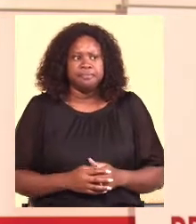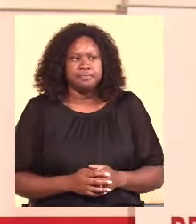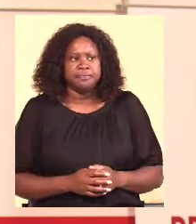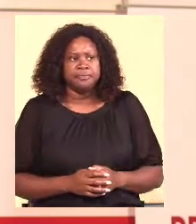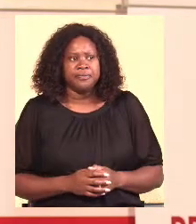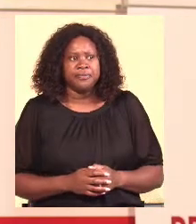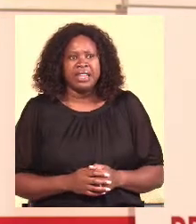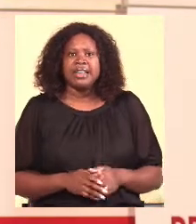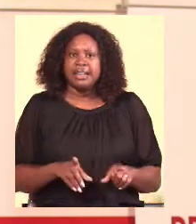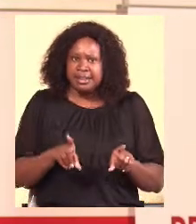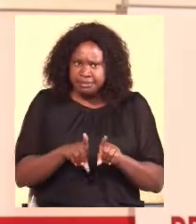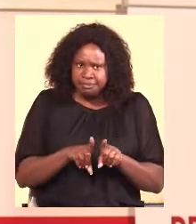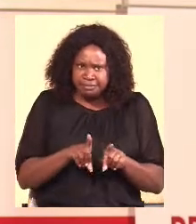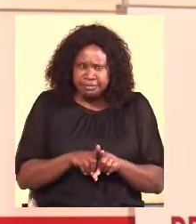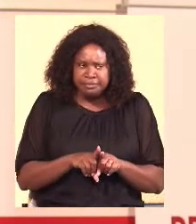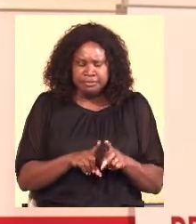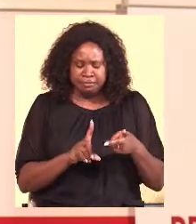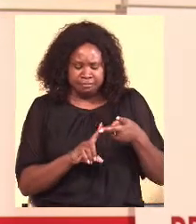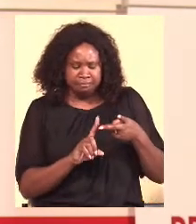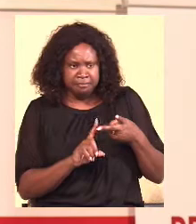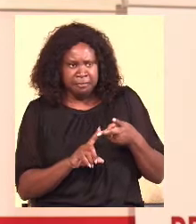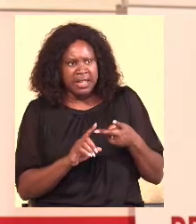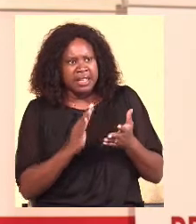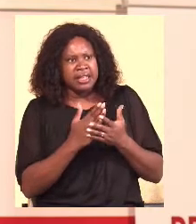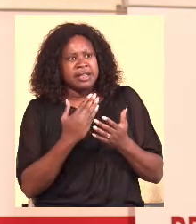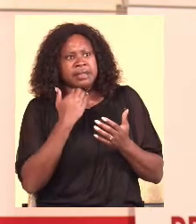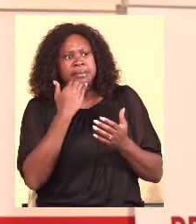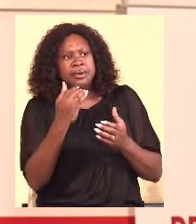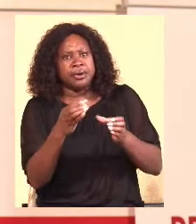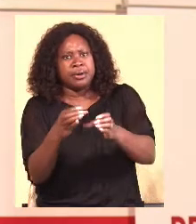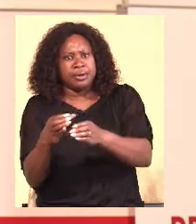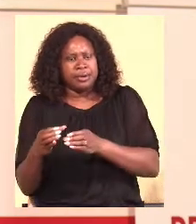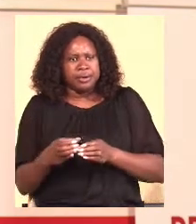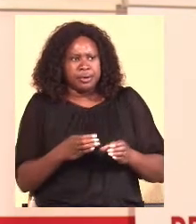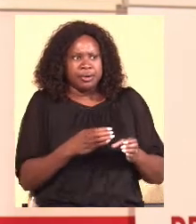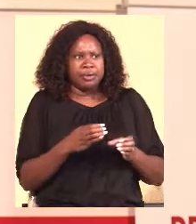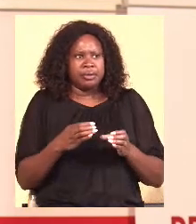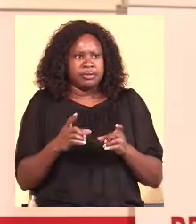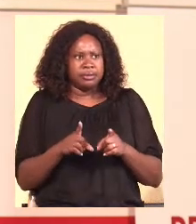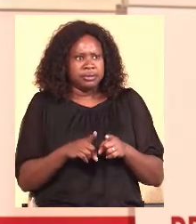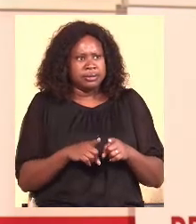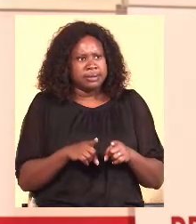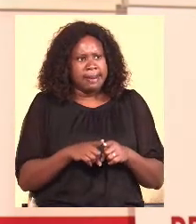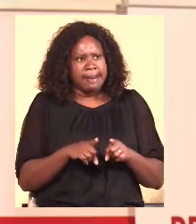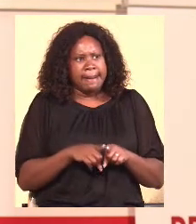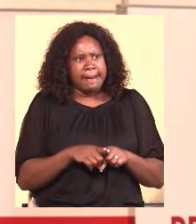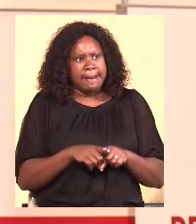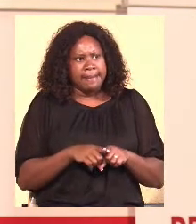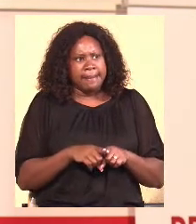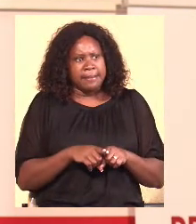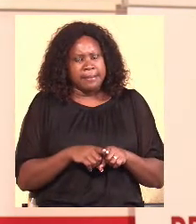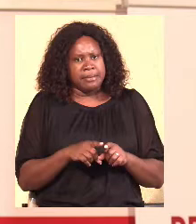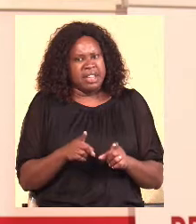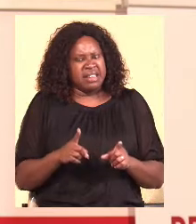But also look closely at some key sectors as far as the